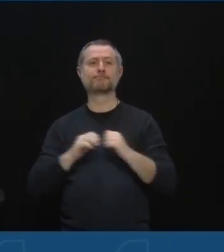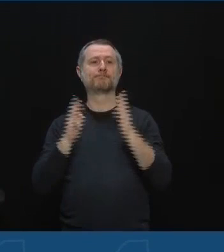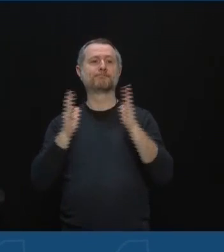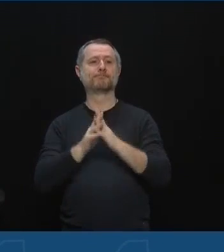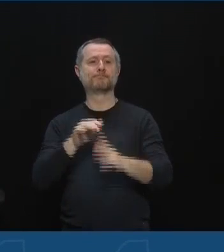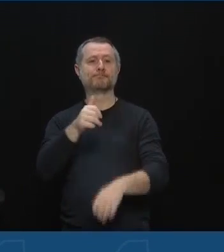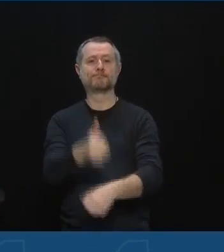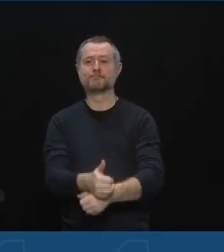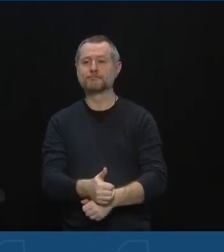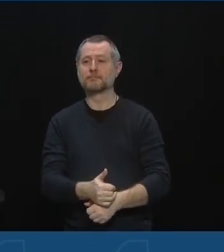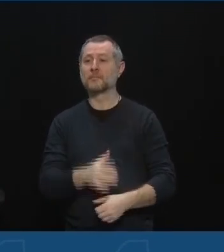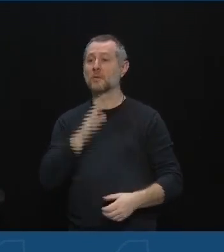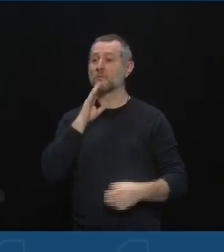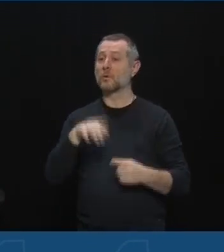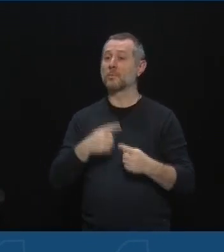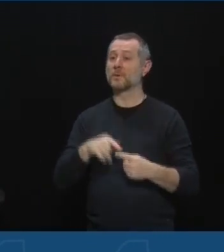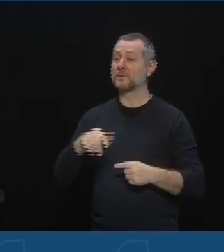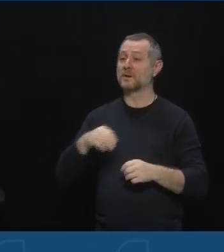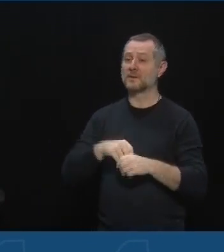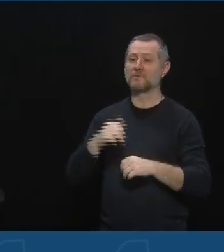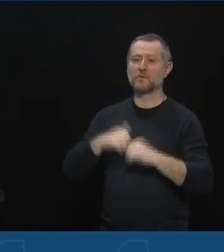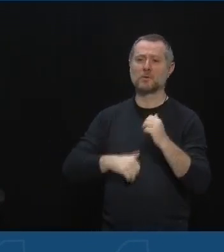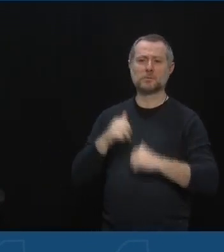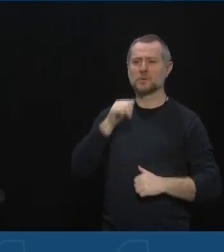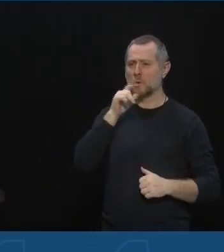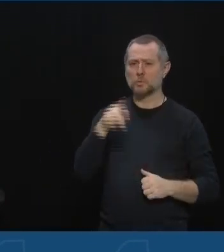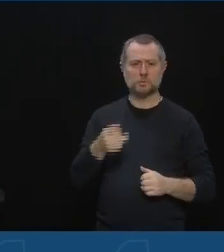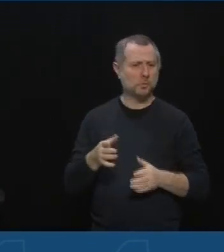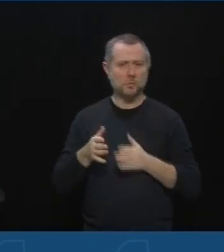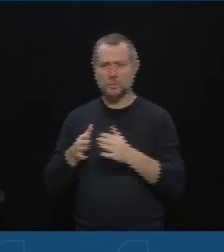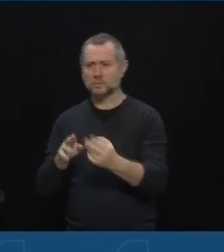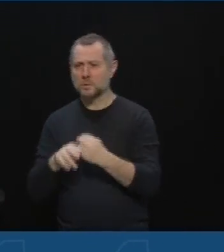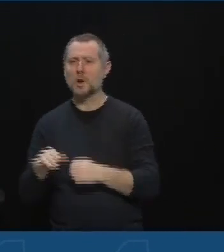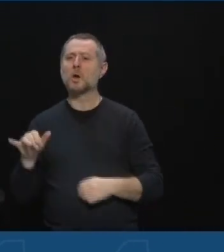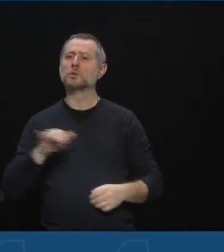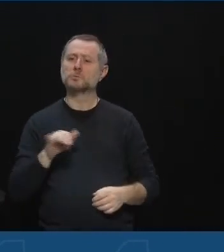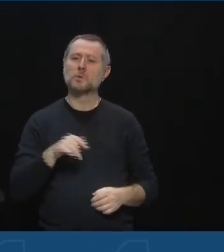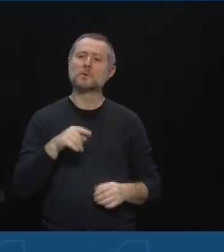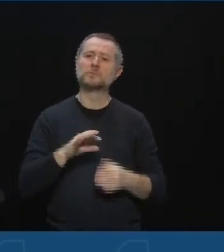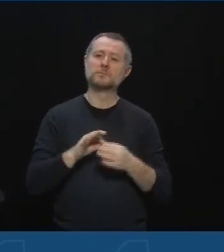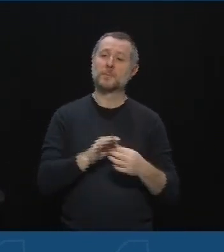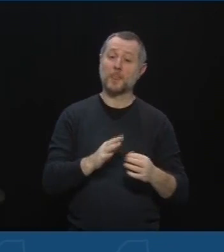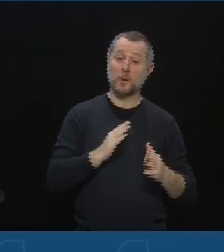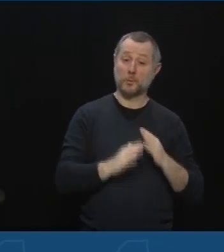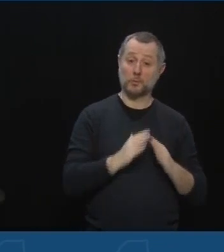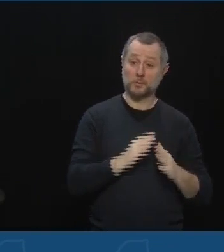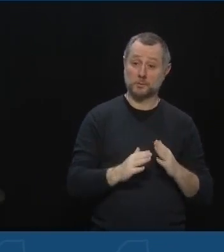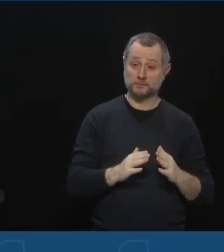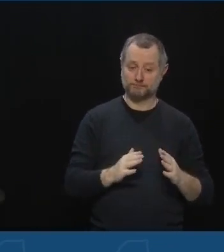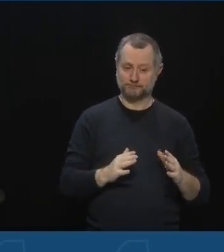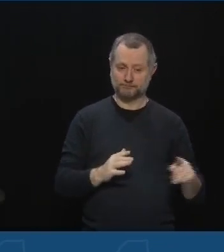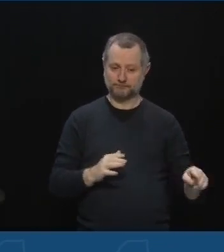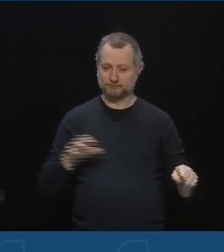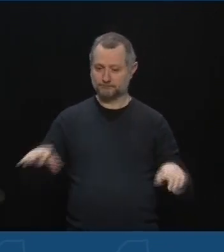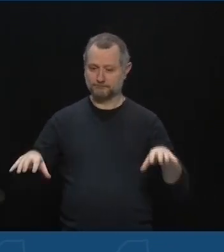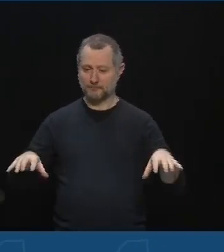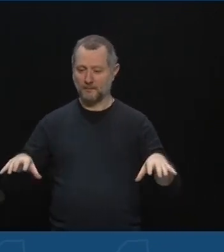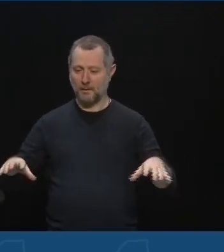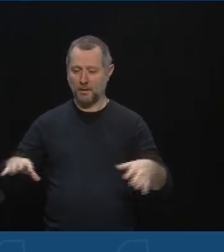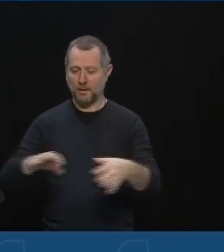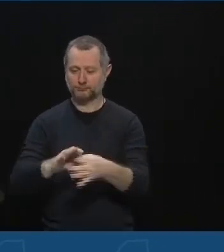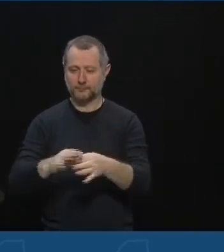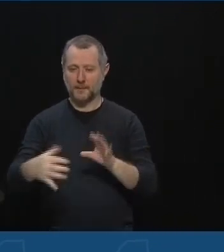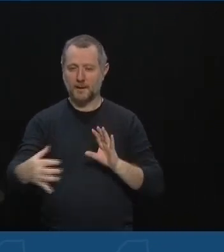shovels and building roads. It's also about connecting communities. That's what I love about infrastructure. It connects people, communities, it